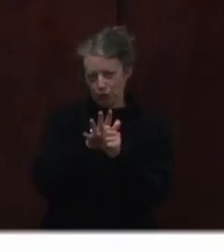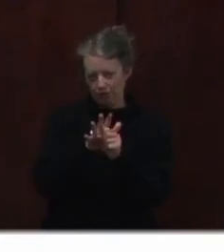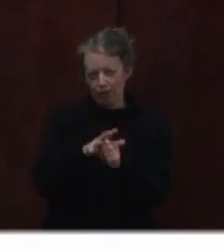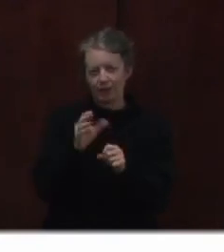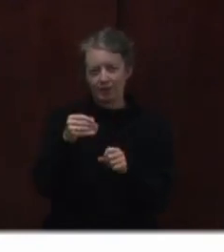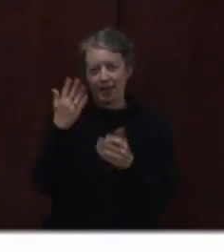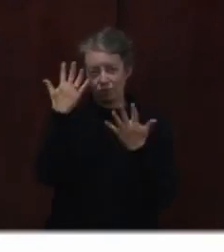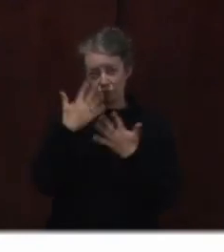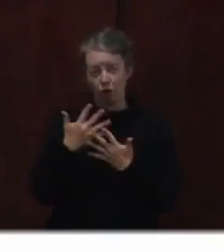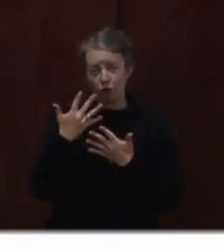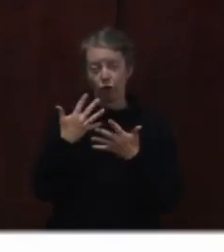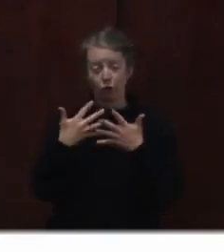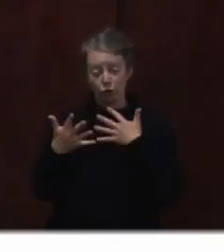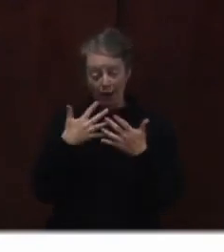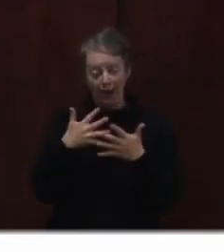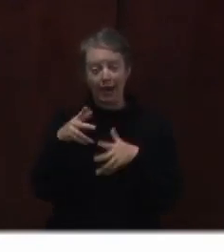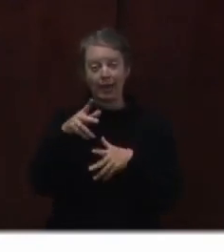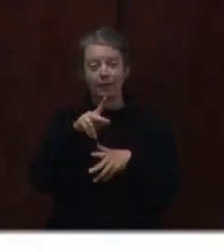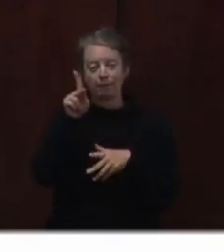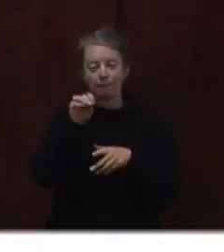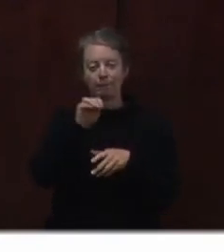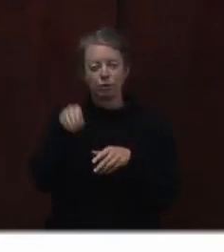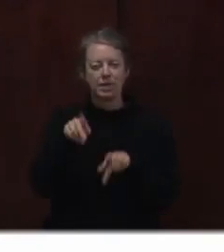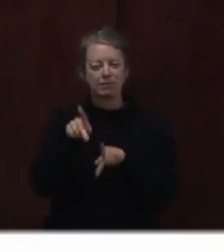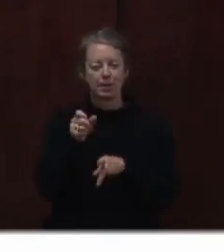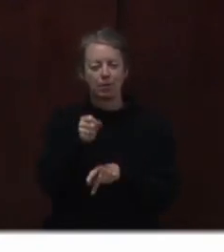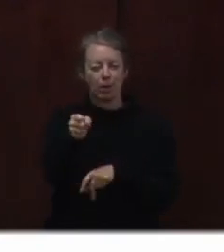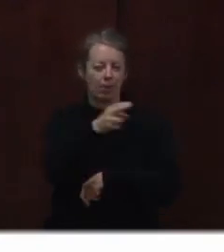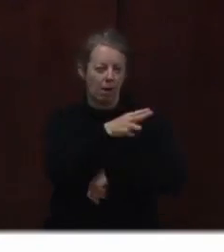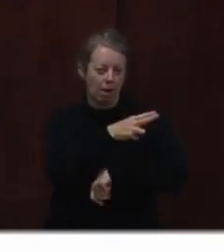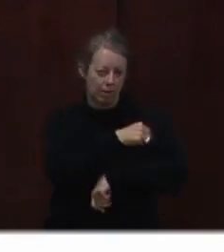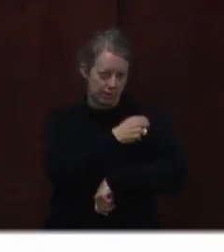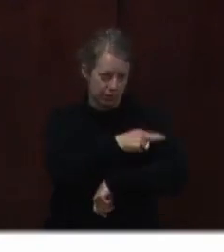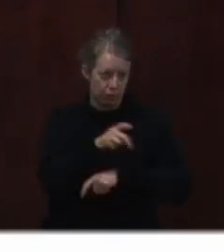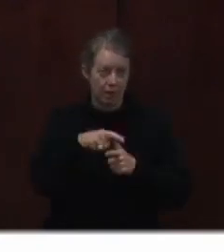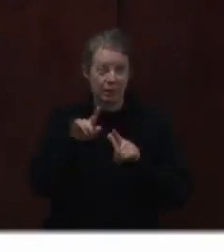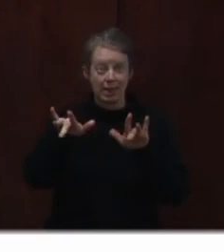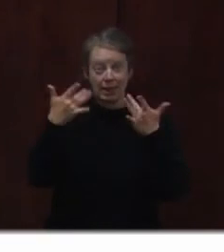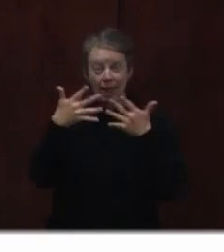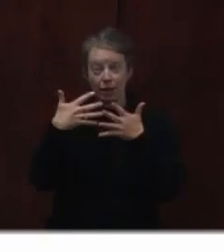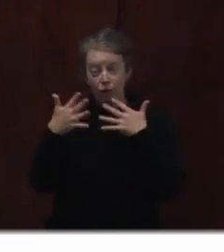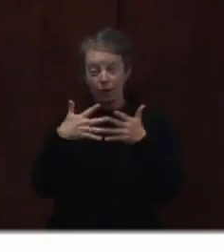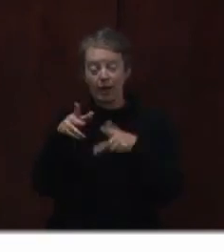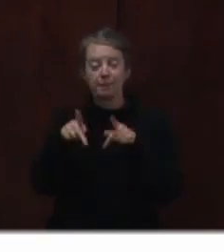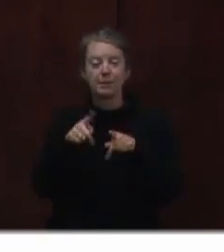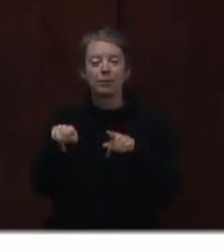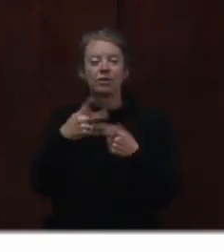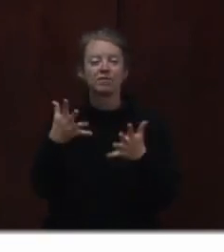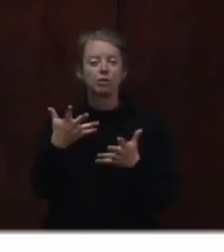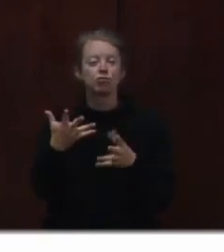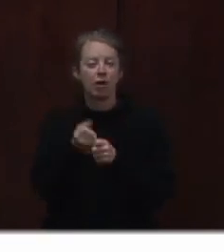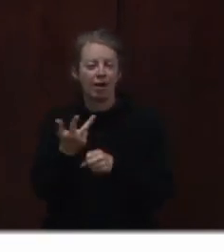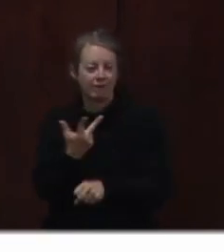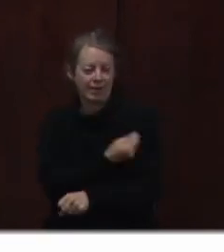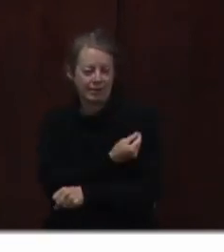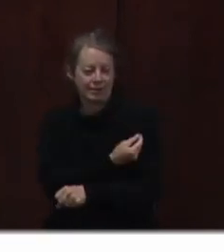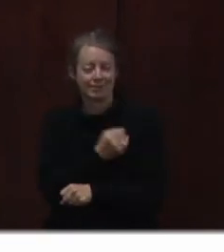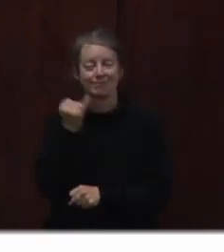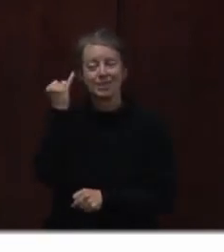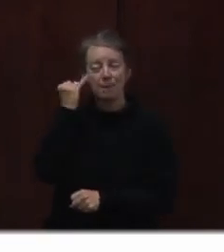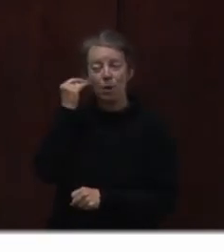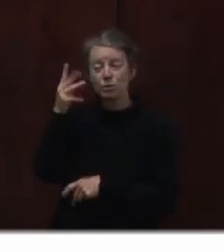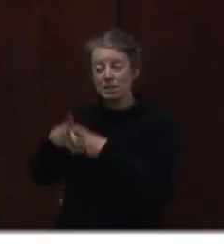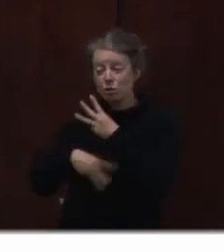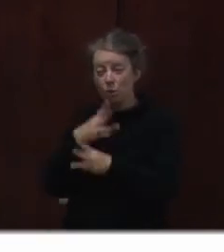who were hospitalized, and then the light gray bar is the percent who have gotten vaccinations. In a perfectly just world where the virus